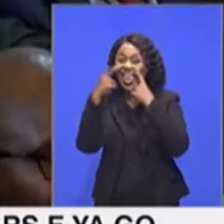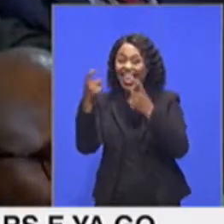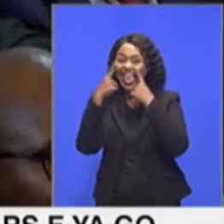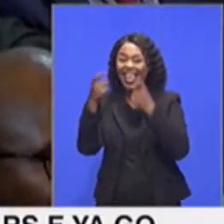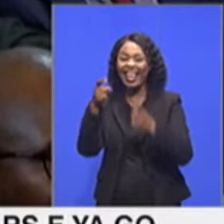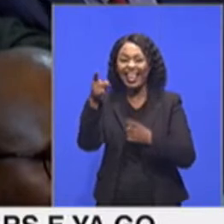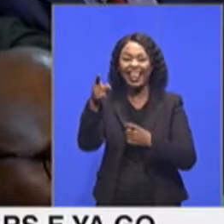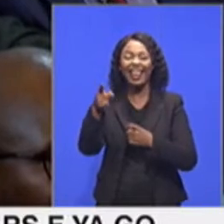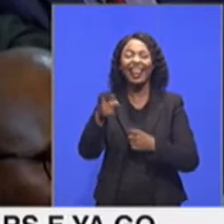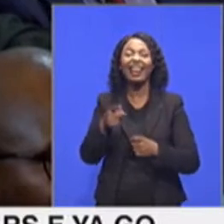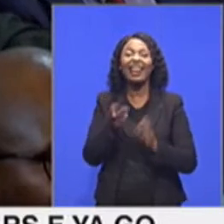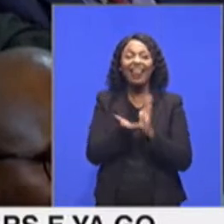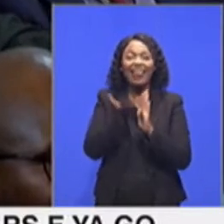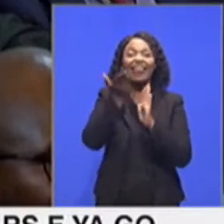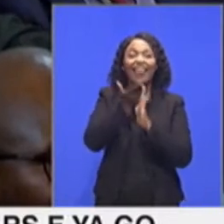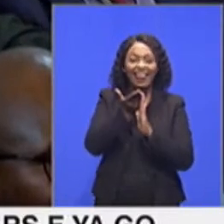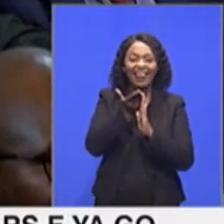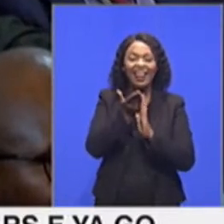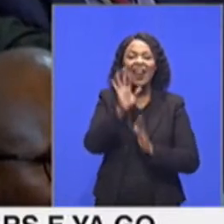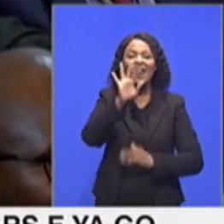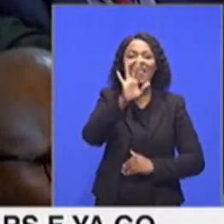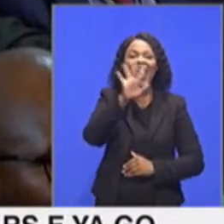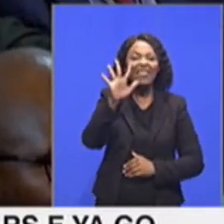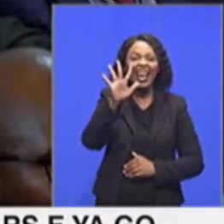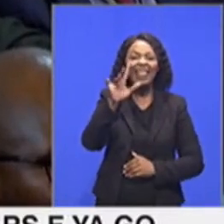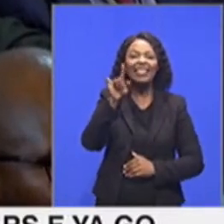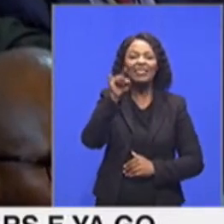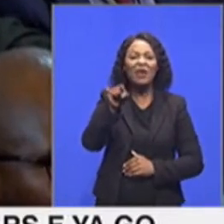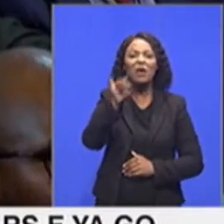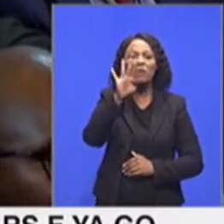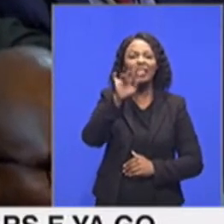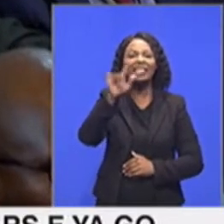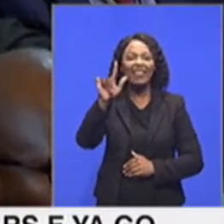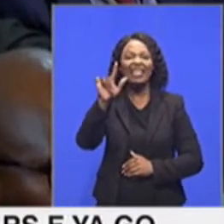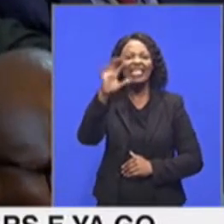will increase by R5.47.